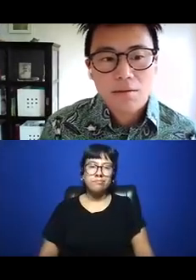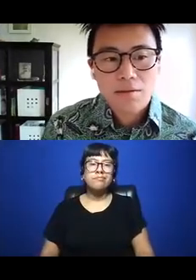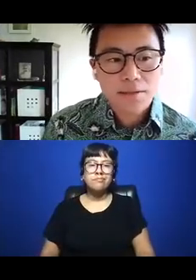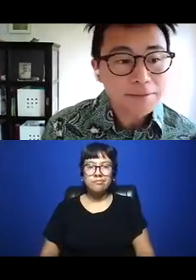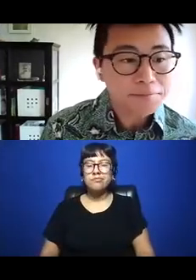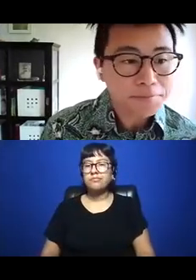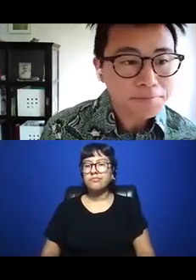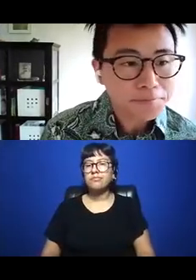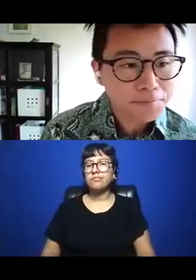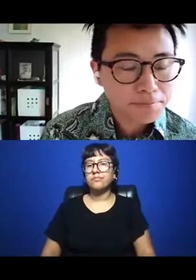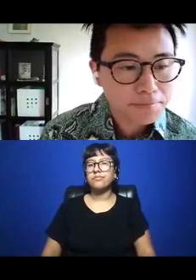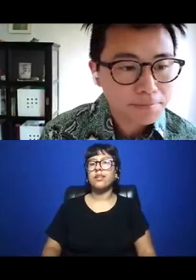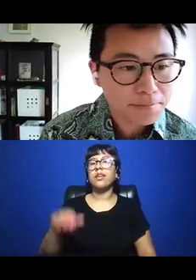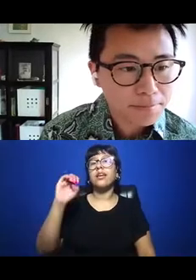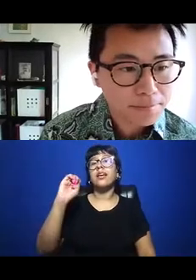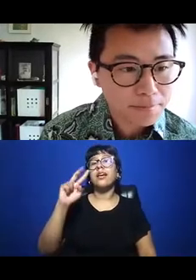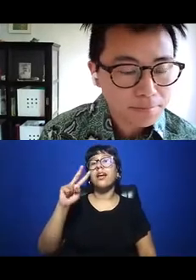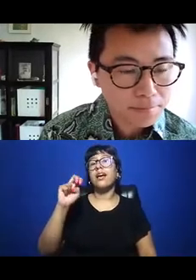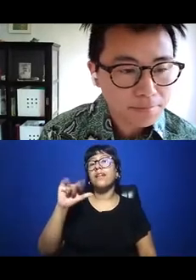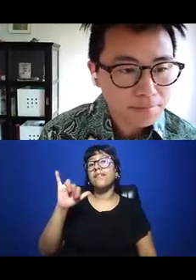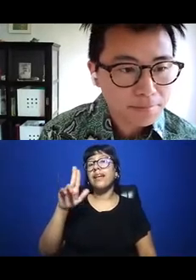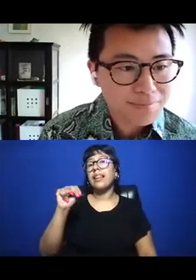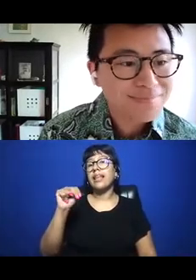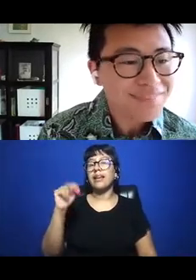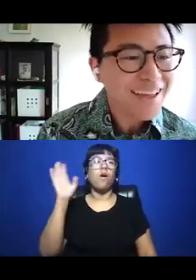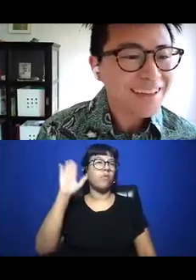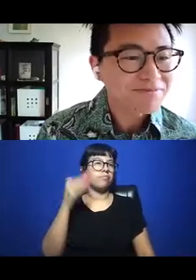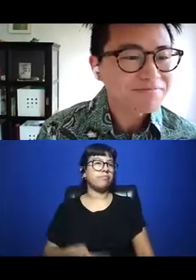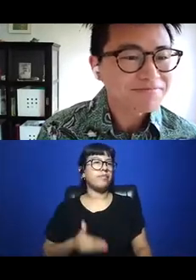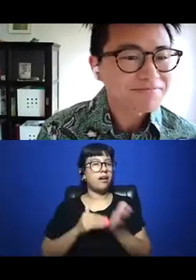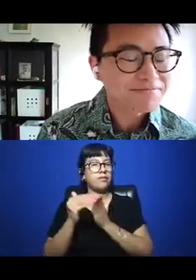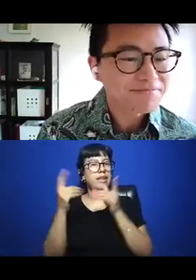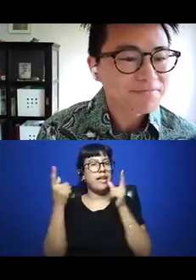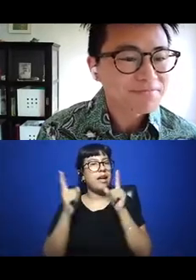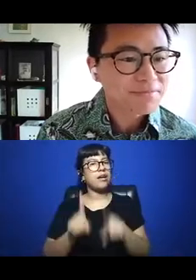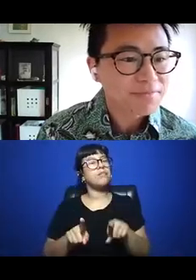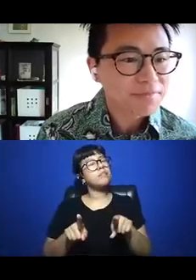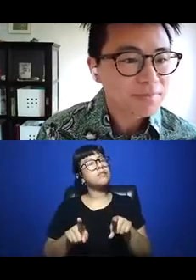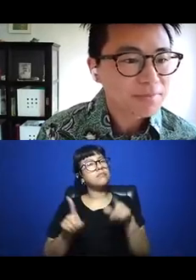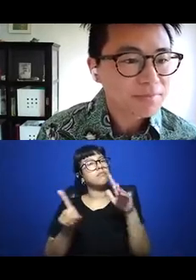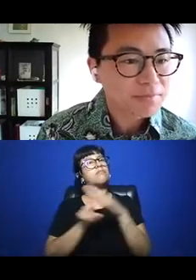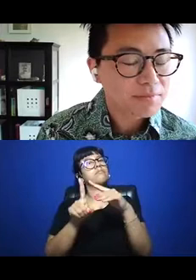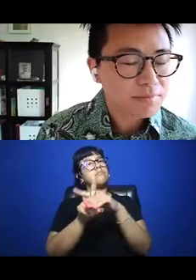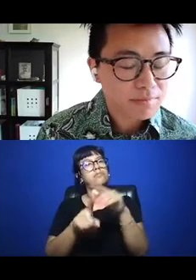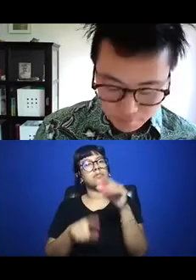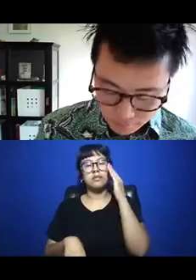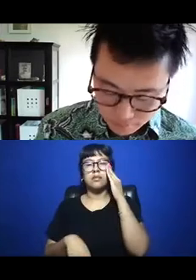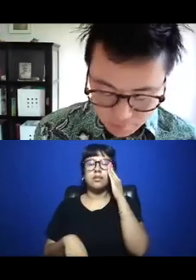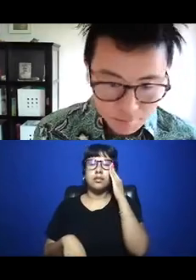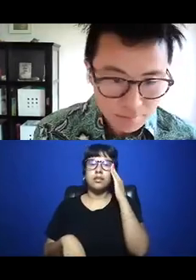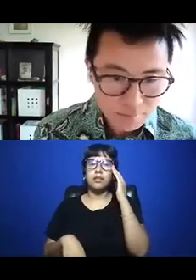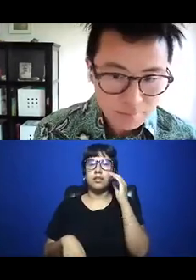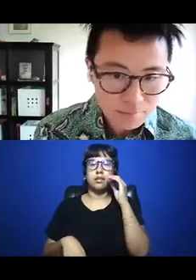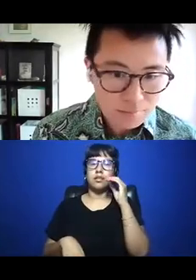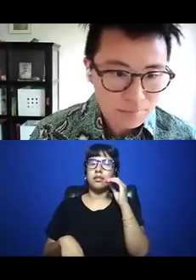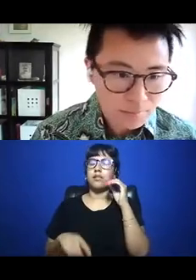One thing that comes up a lot, this is Evelyn. One thing that comes up a lot with folks I